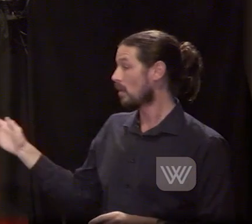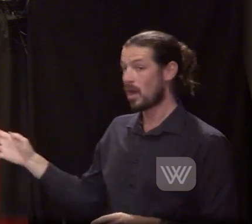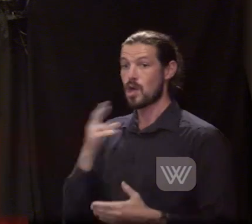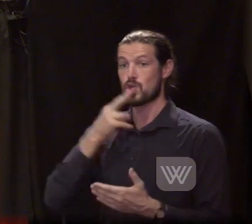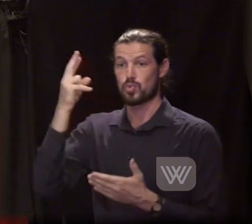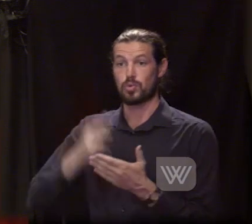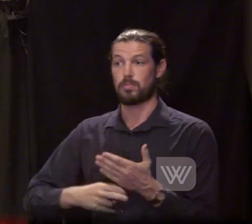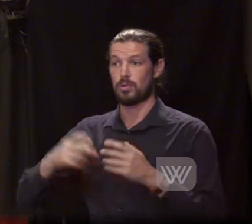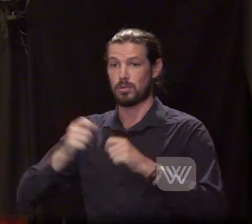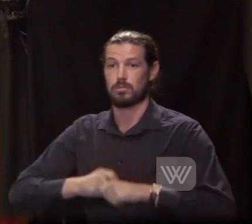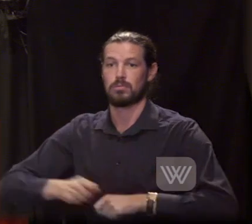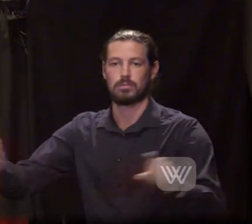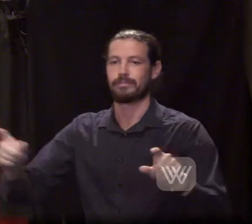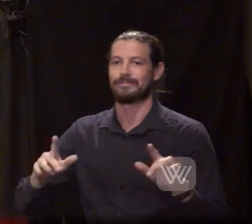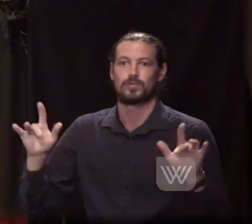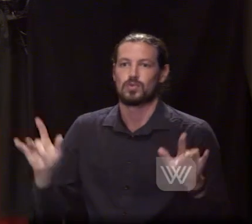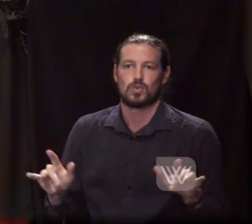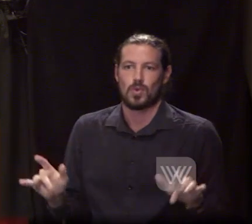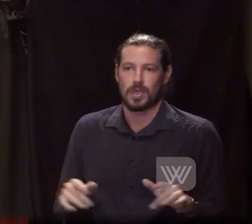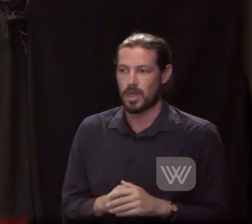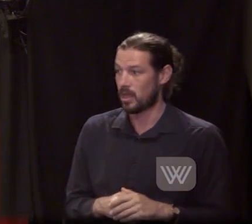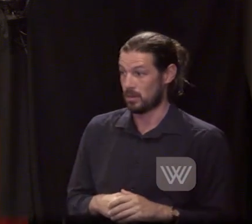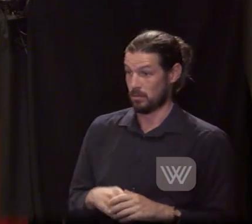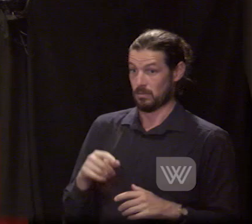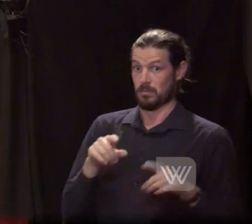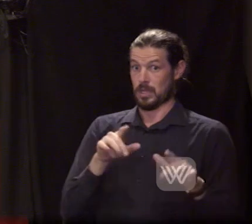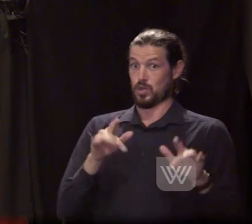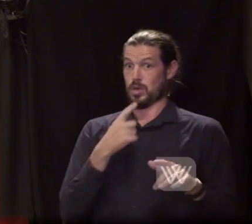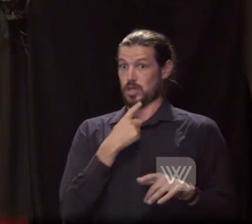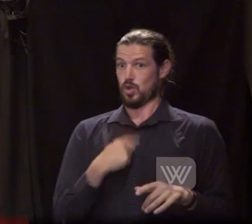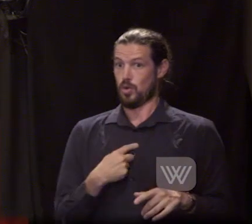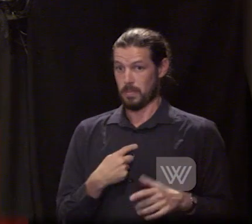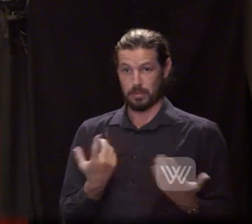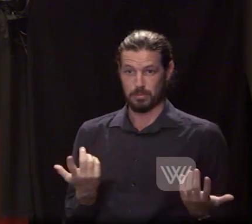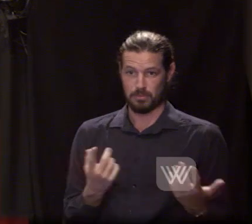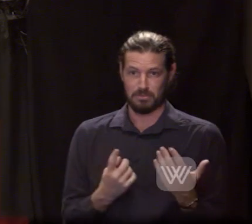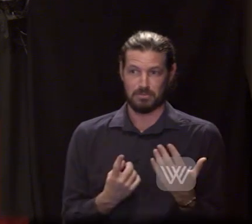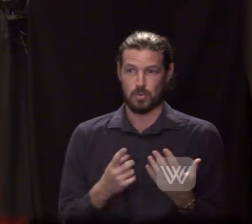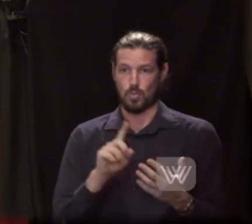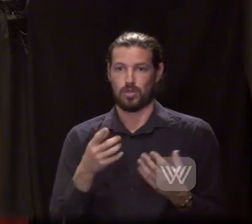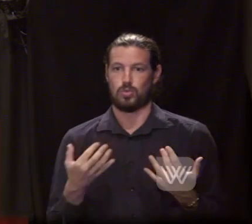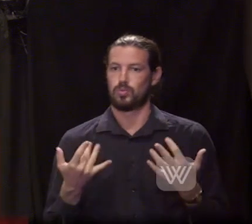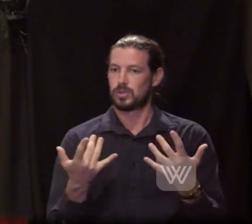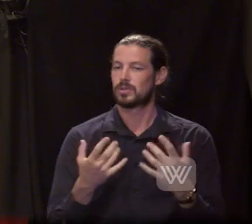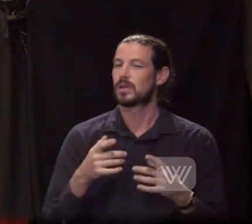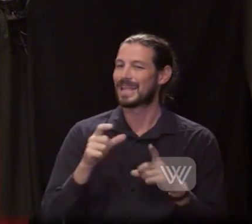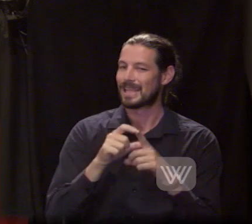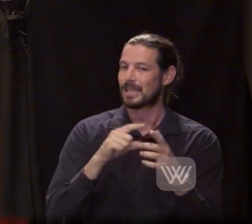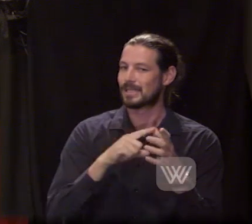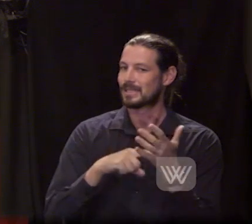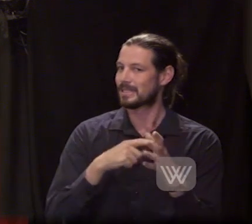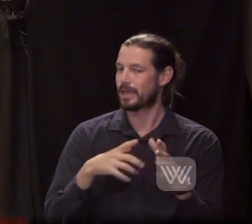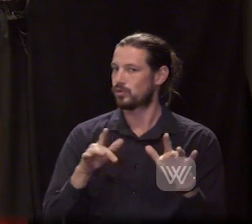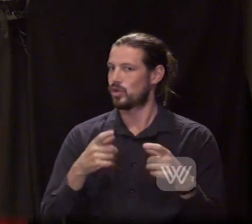me what happened in our mission. I mean, I can make observations about what I lived through, but as far as all of the data behind it, I